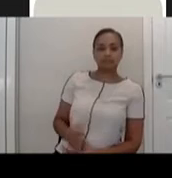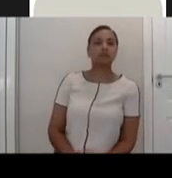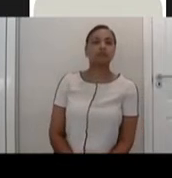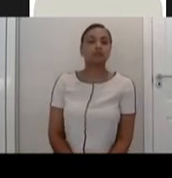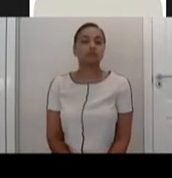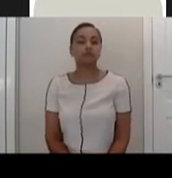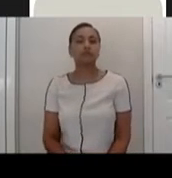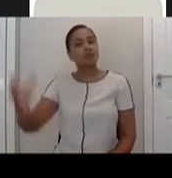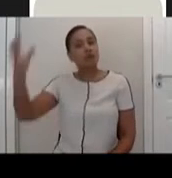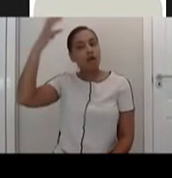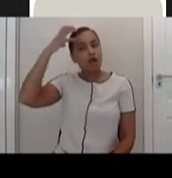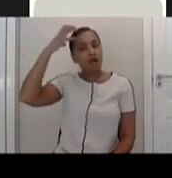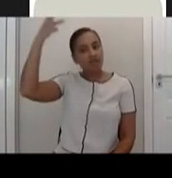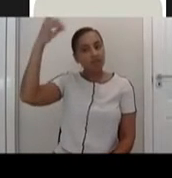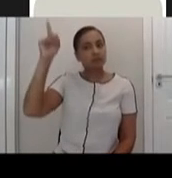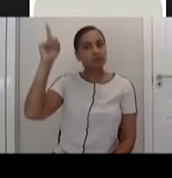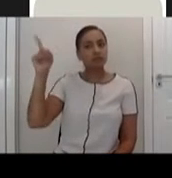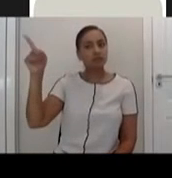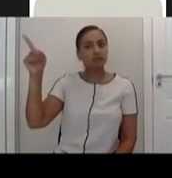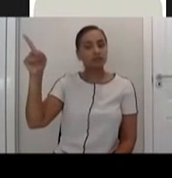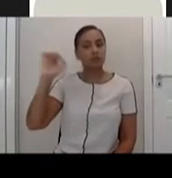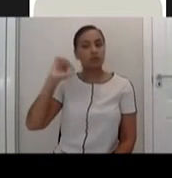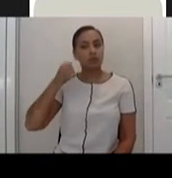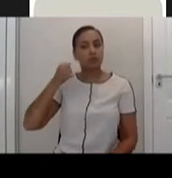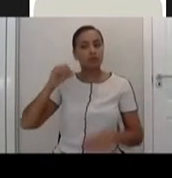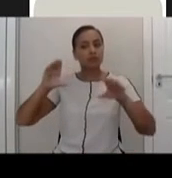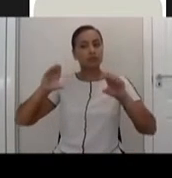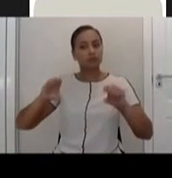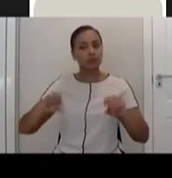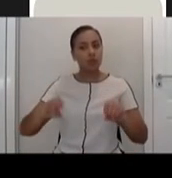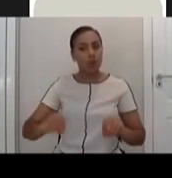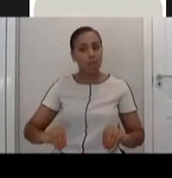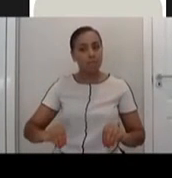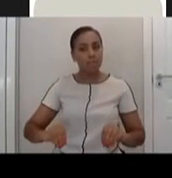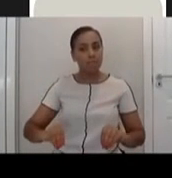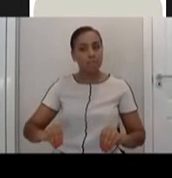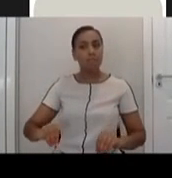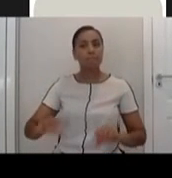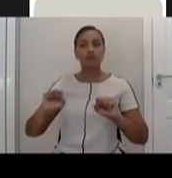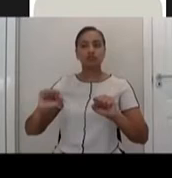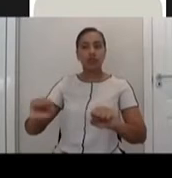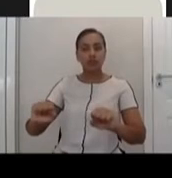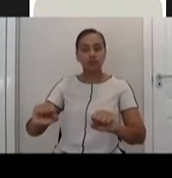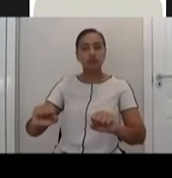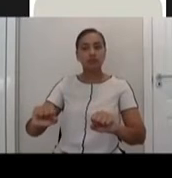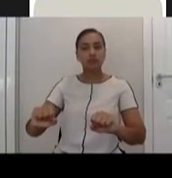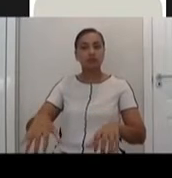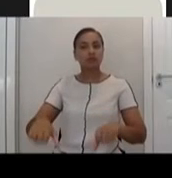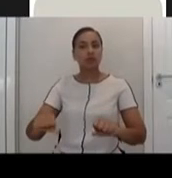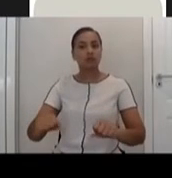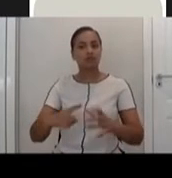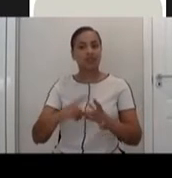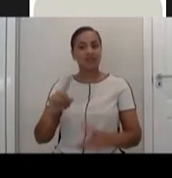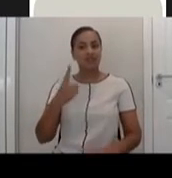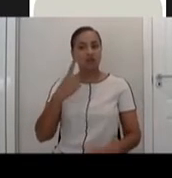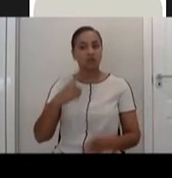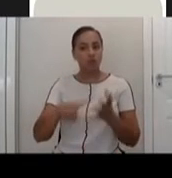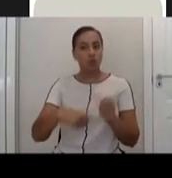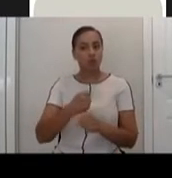mentioned before, is going to be pausing the shielding advice as of the 1st of August,